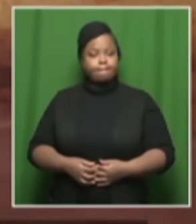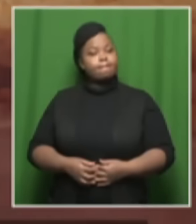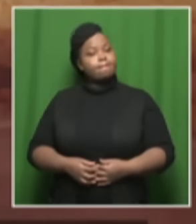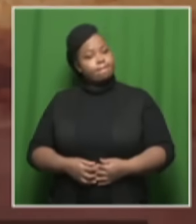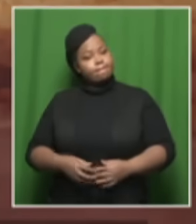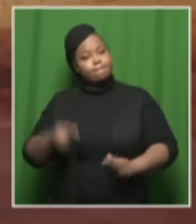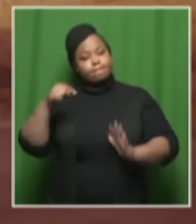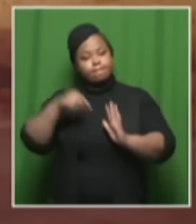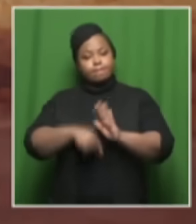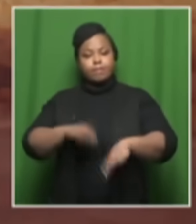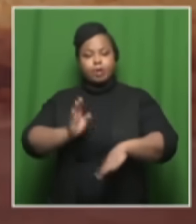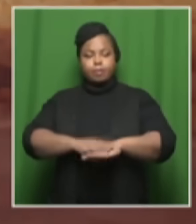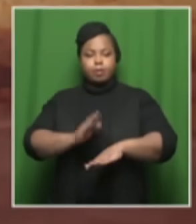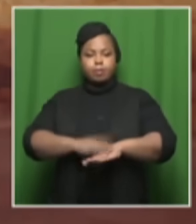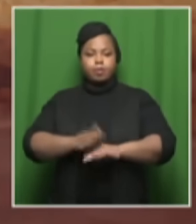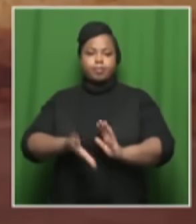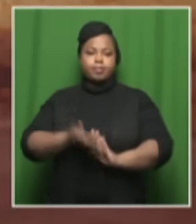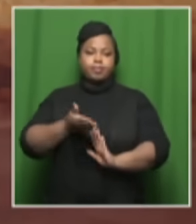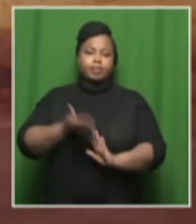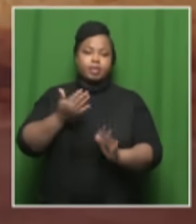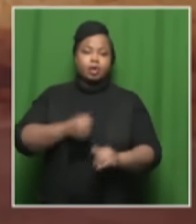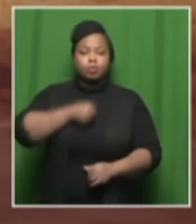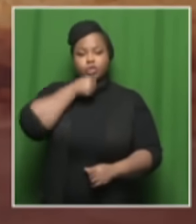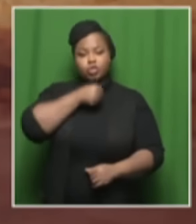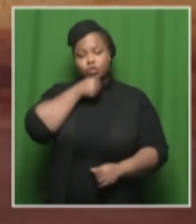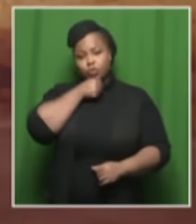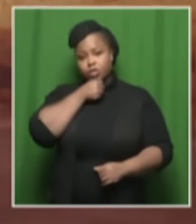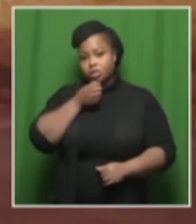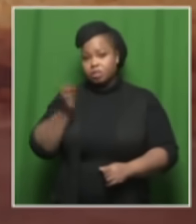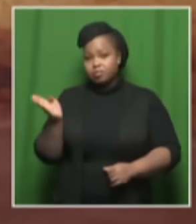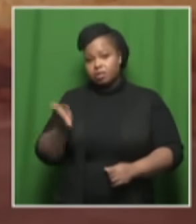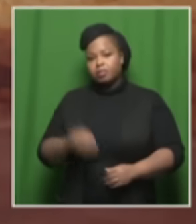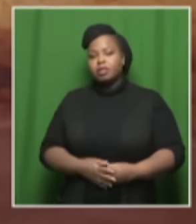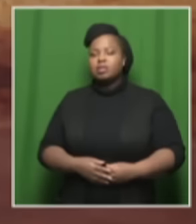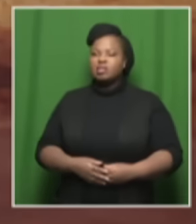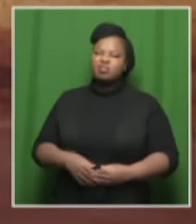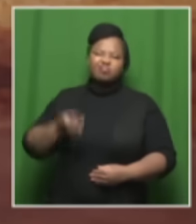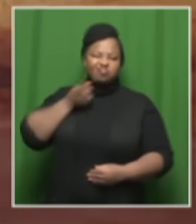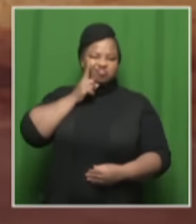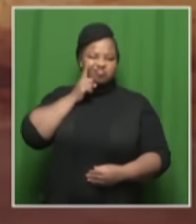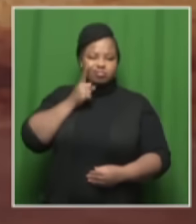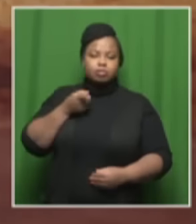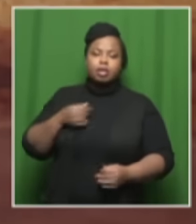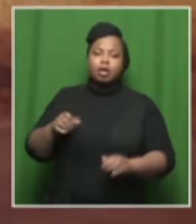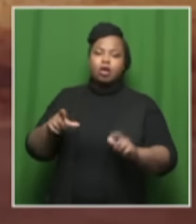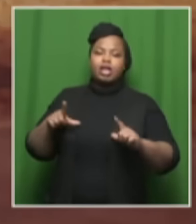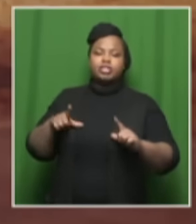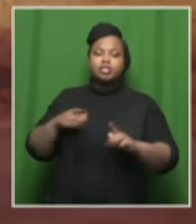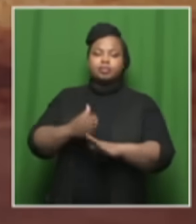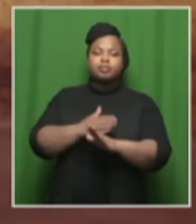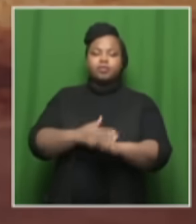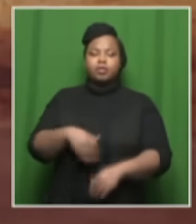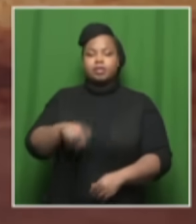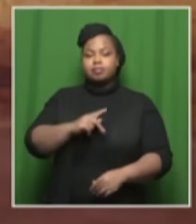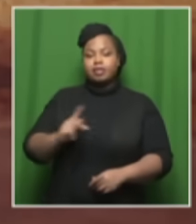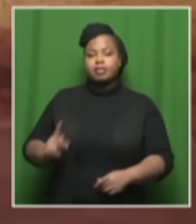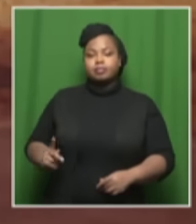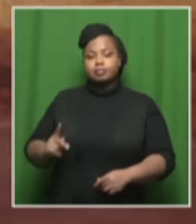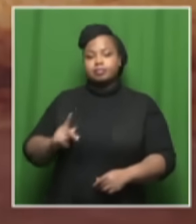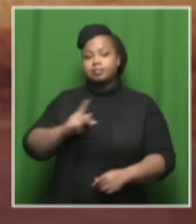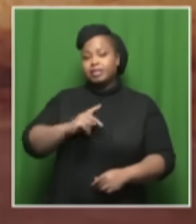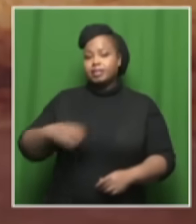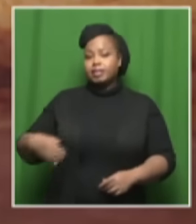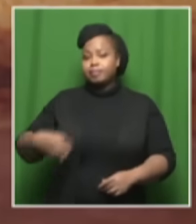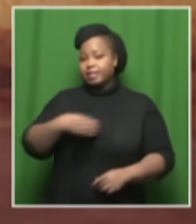So for more on the latest developments there in George, and of course just previewing the president's upcoming visit there today, let's cross to our